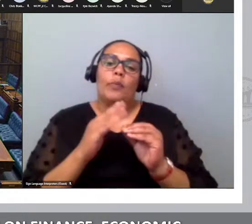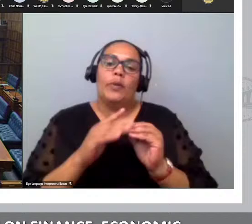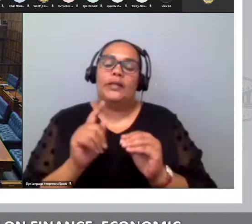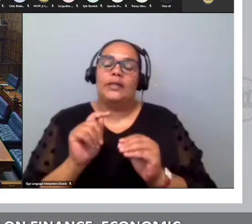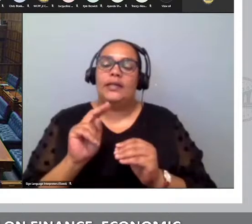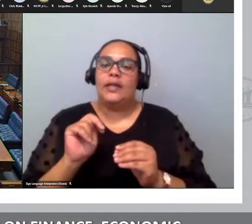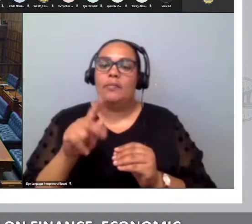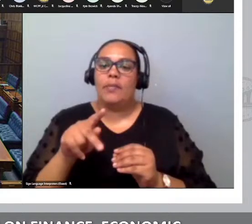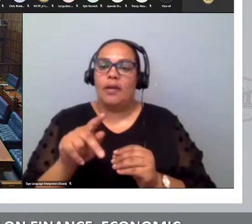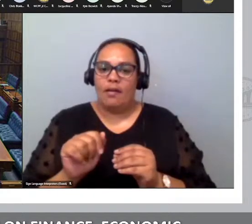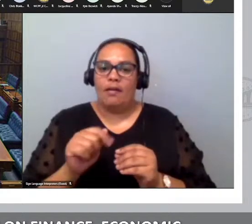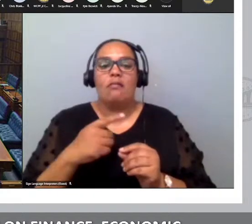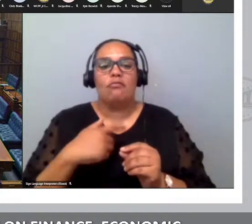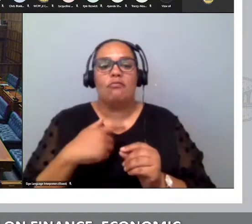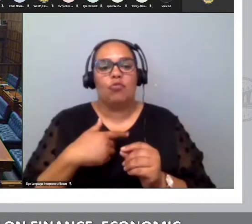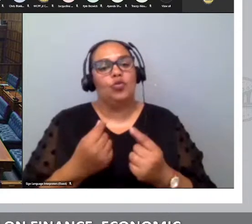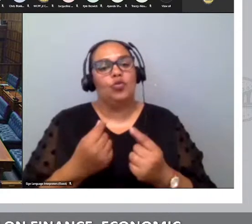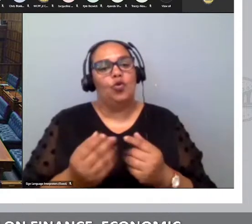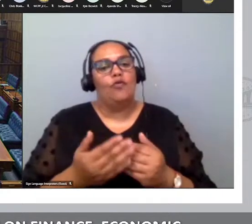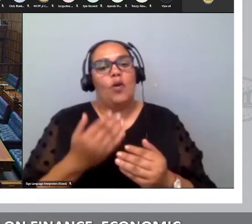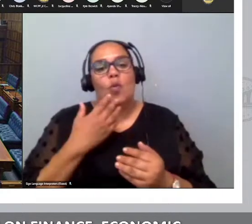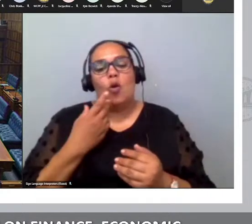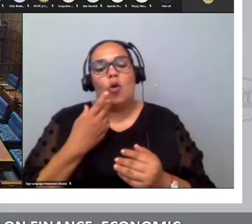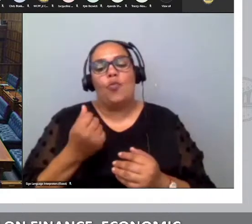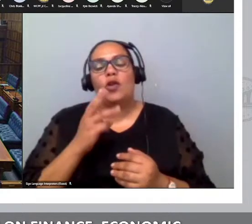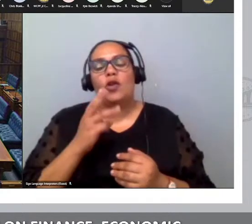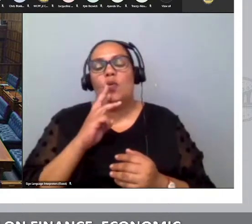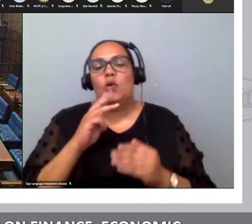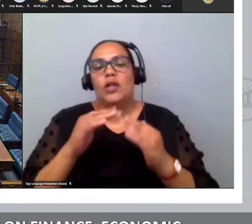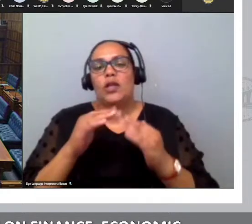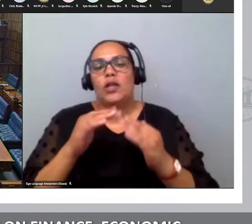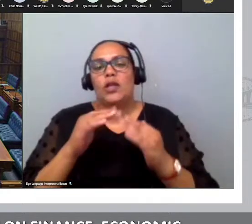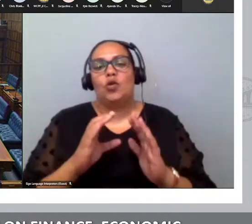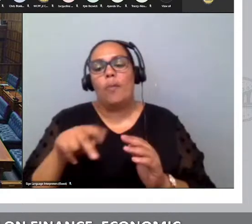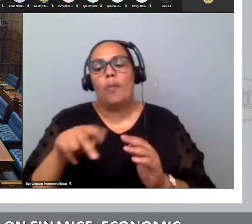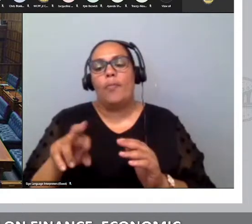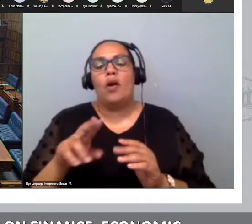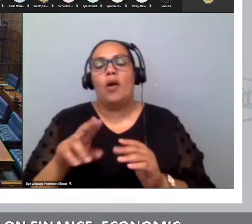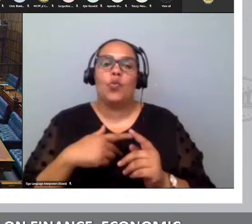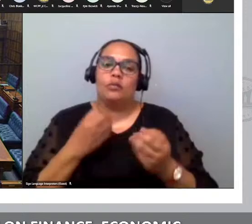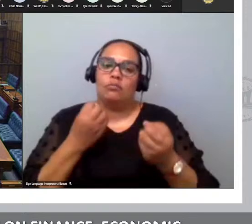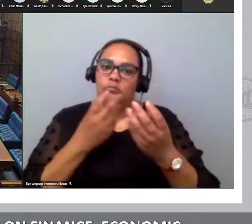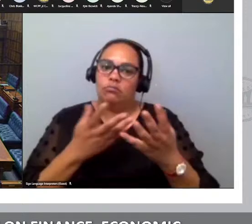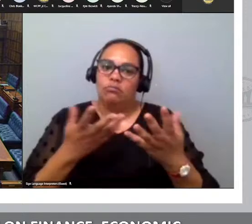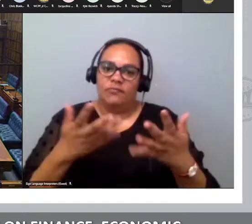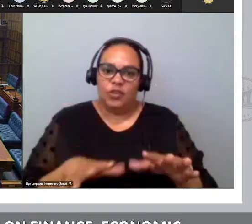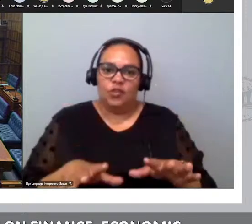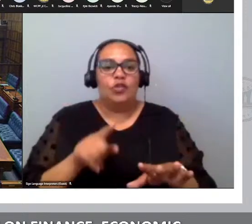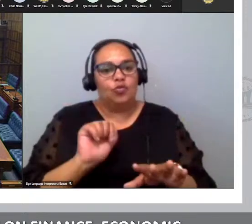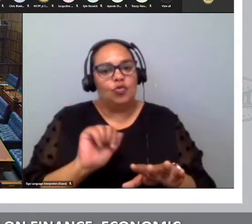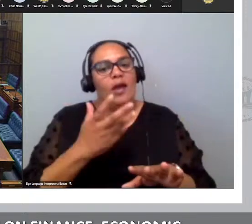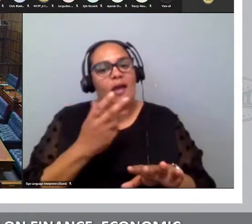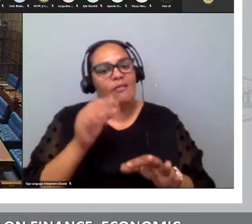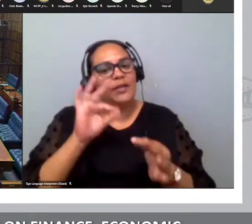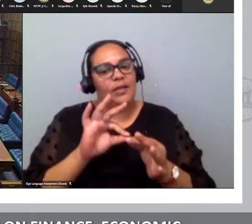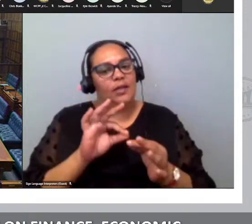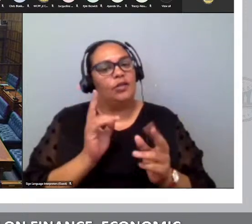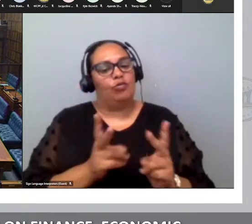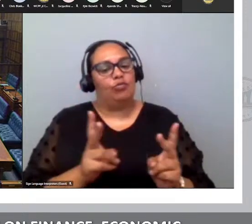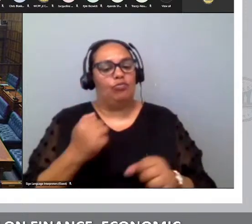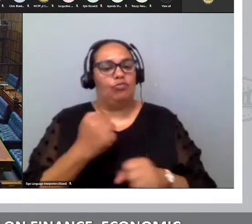tnpa as undertaken by Price waterhous Cooper um that I alluded to has particular